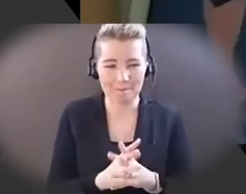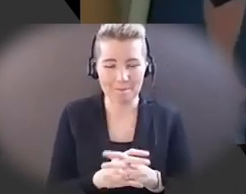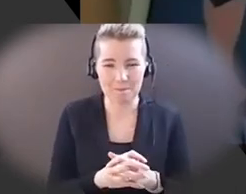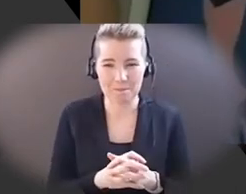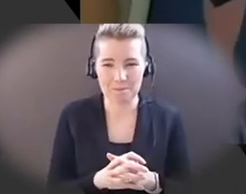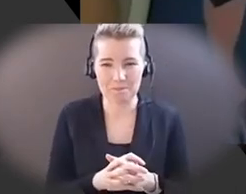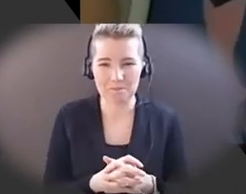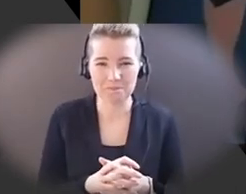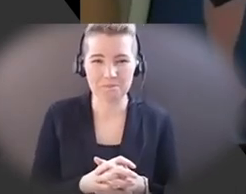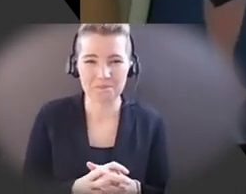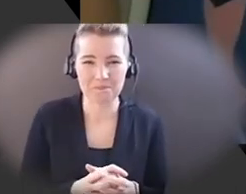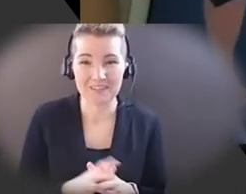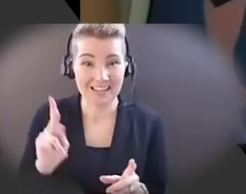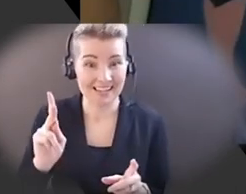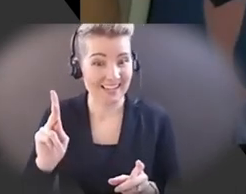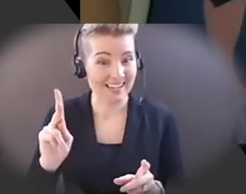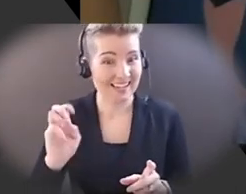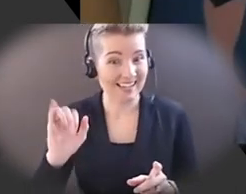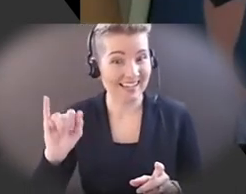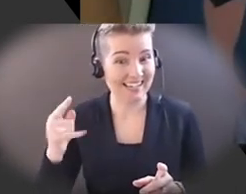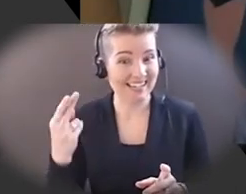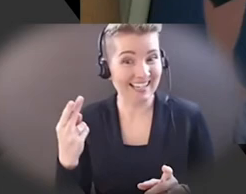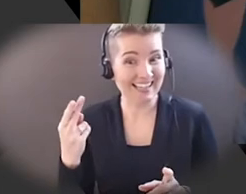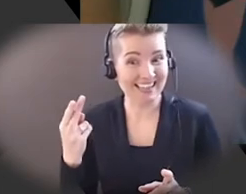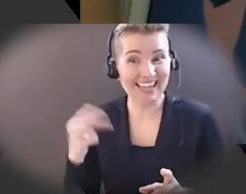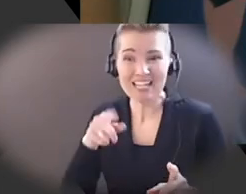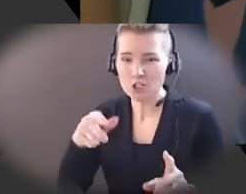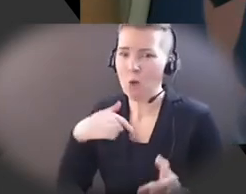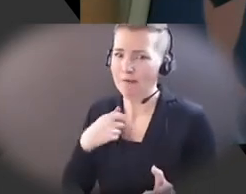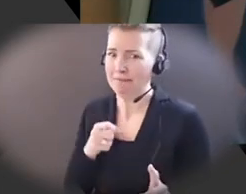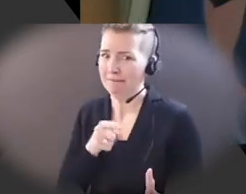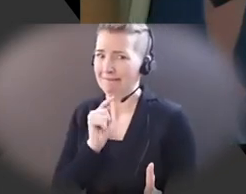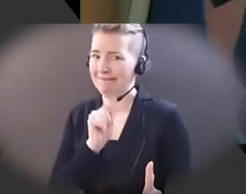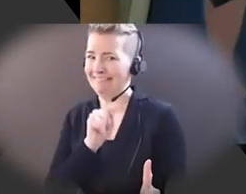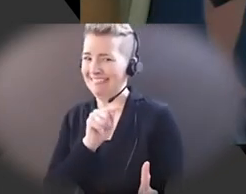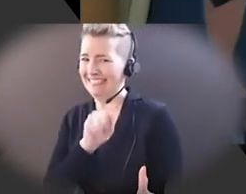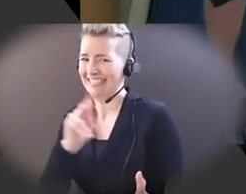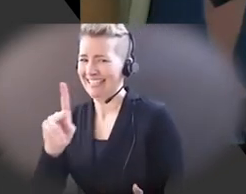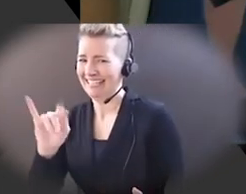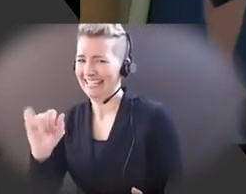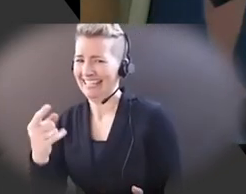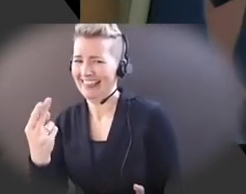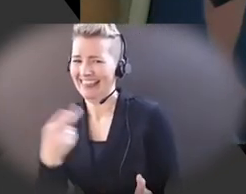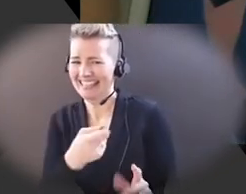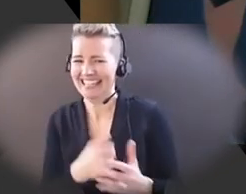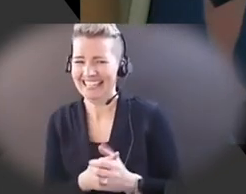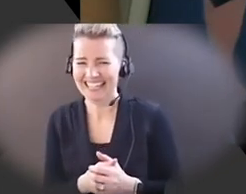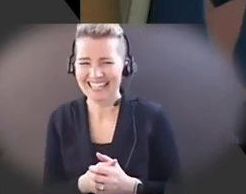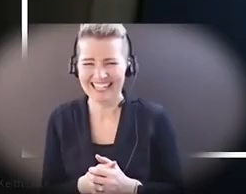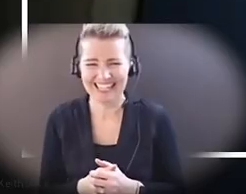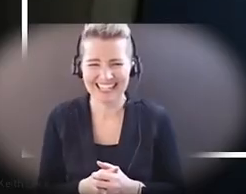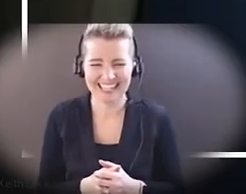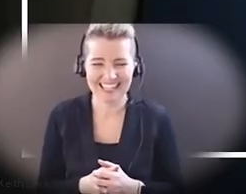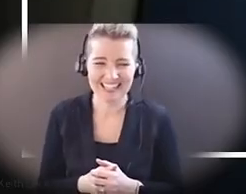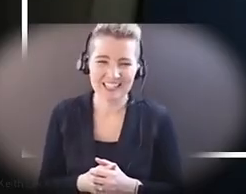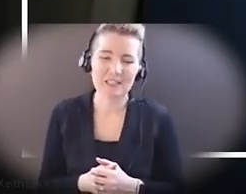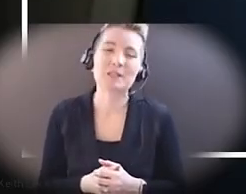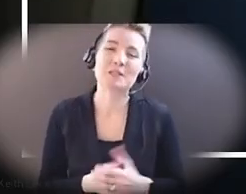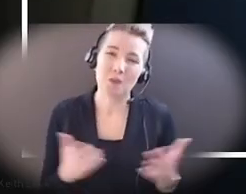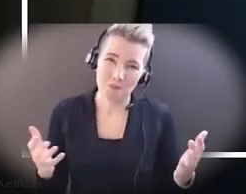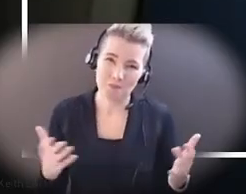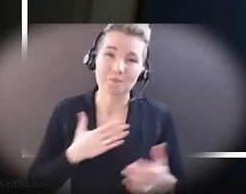Well, just for I'm going to shoot this to Keith. I think Keith knows the answer to this one. No, I would just say to people of